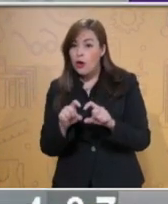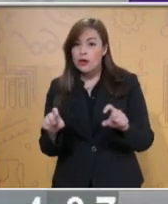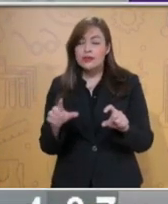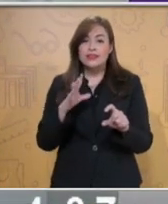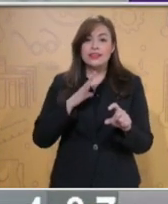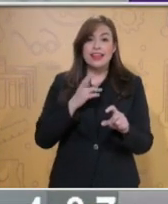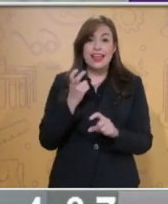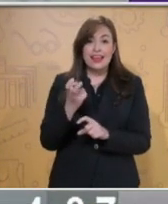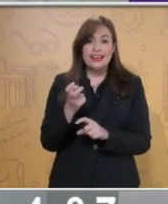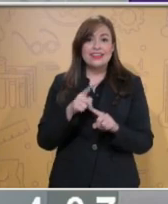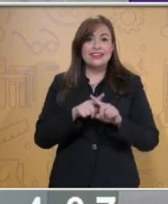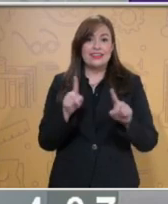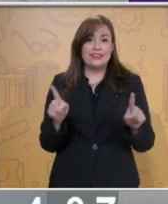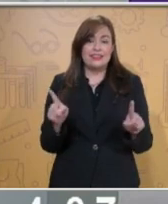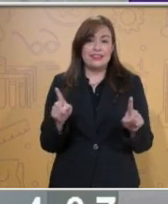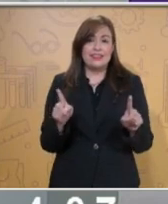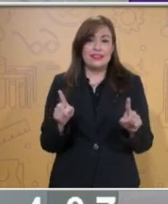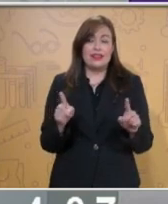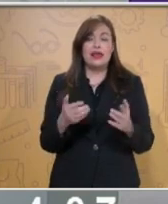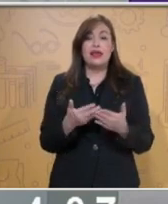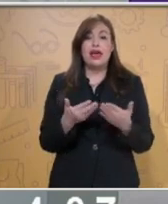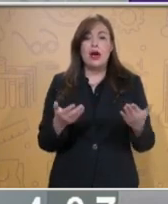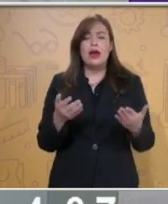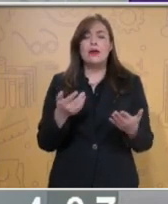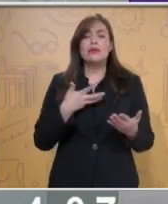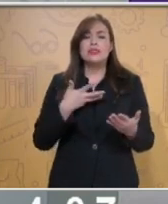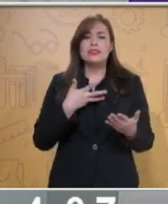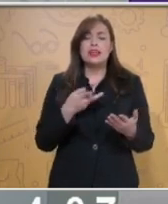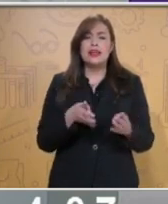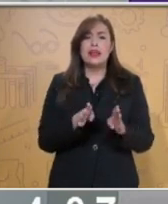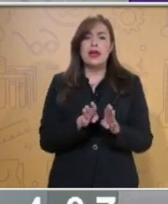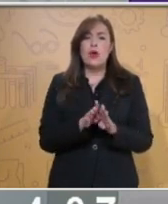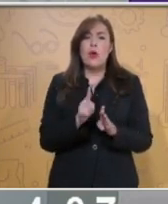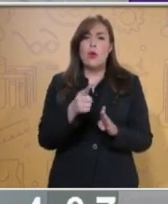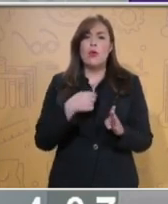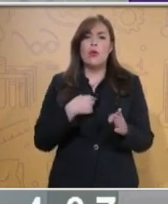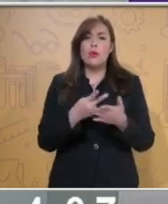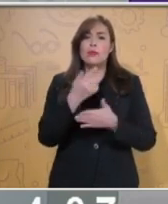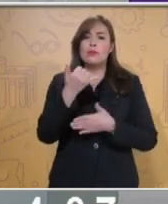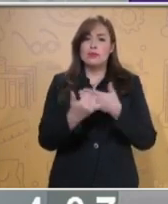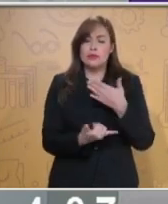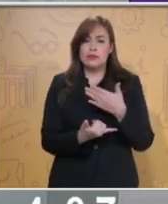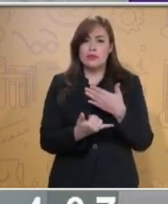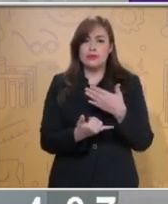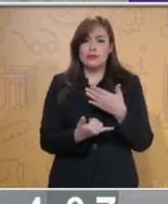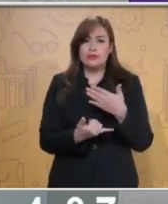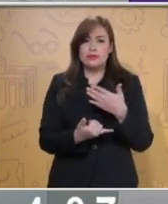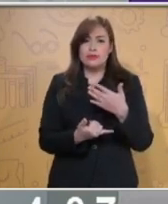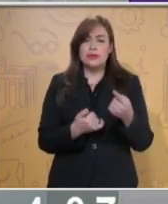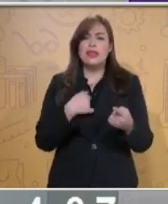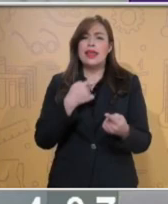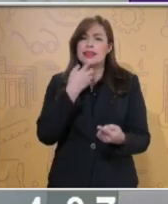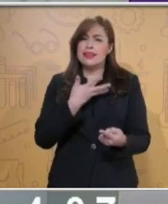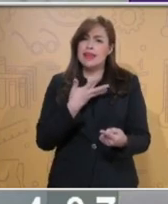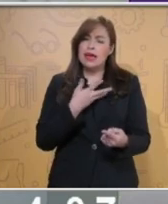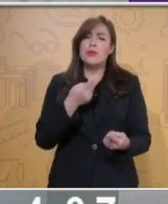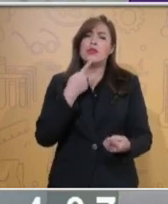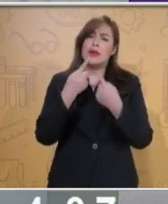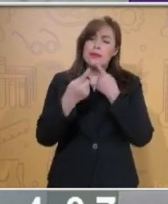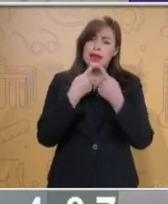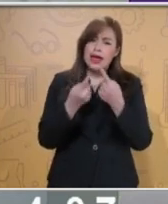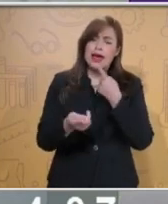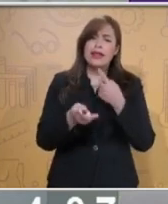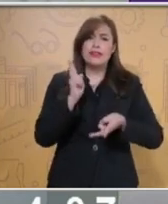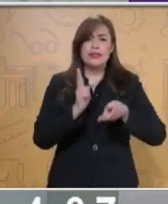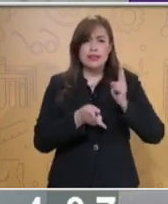of today is not going to be a physical product. Today you are going to continue having a conversation, holding a discussion with